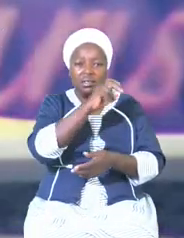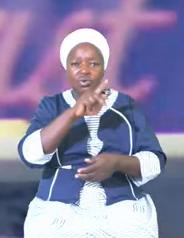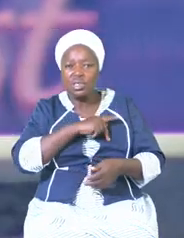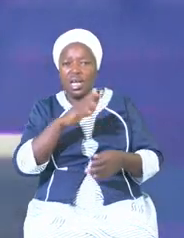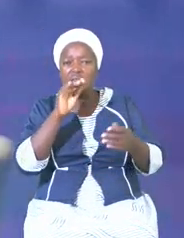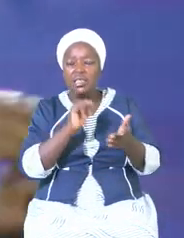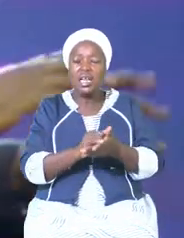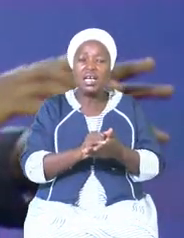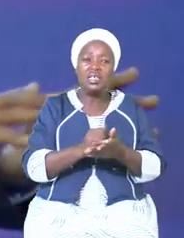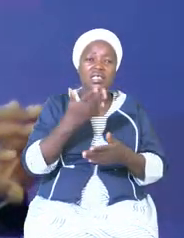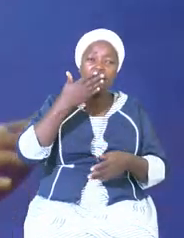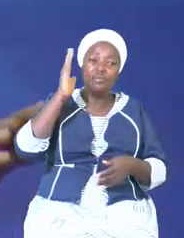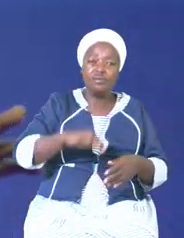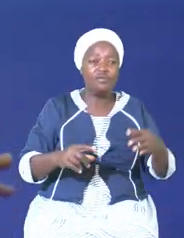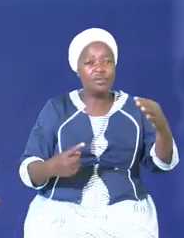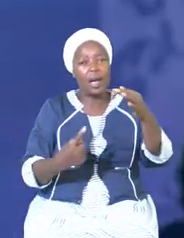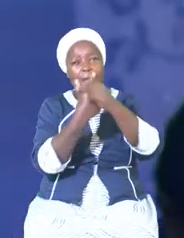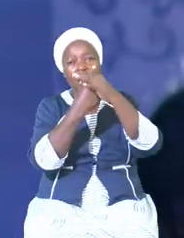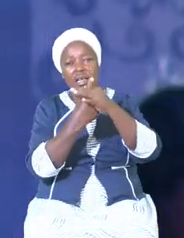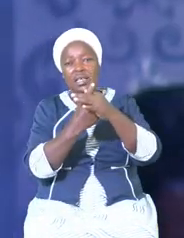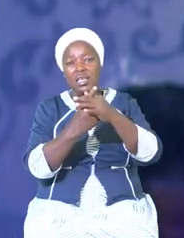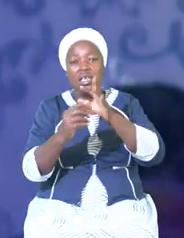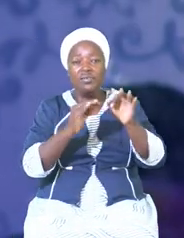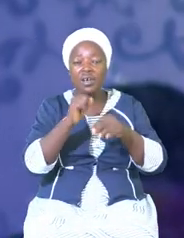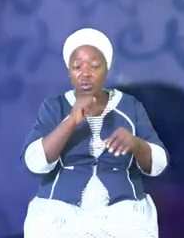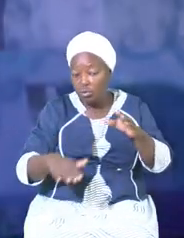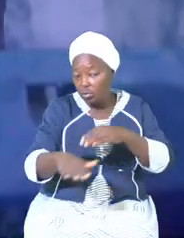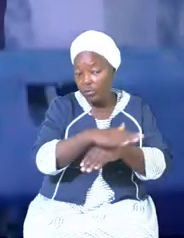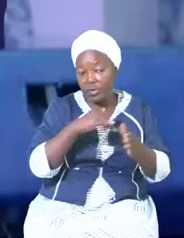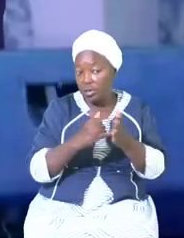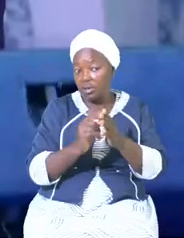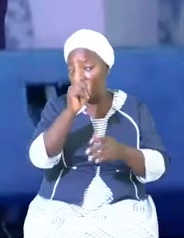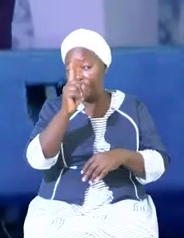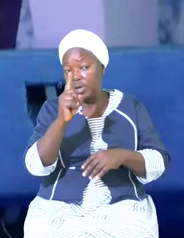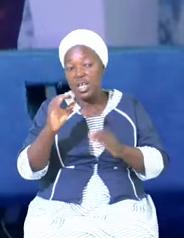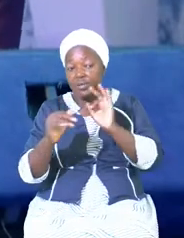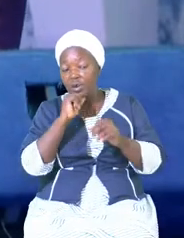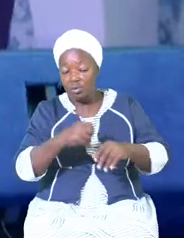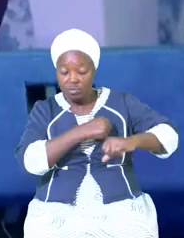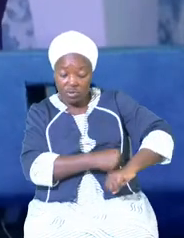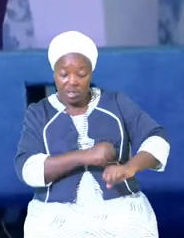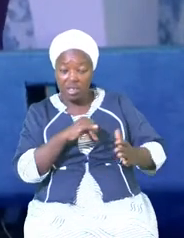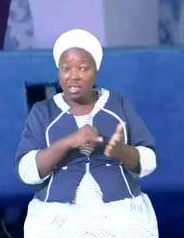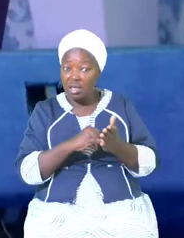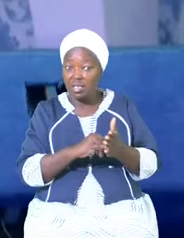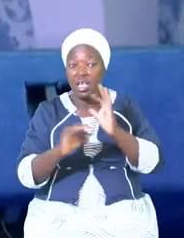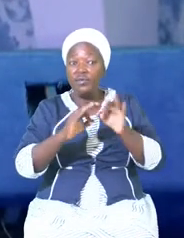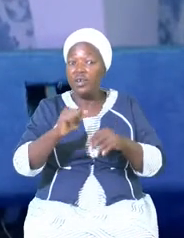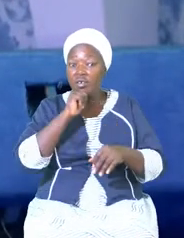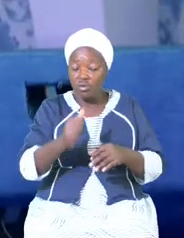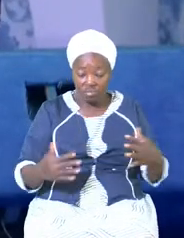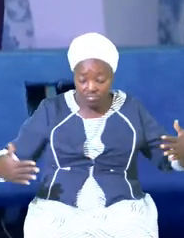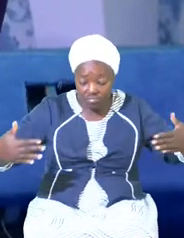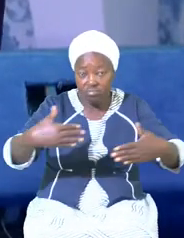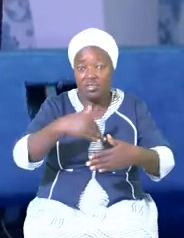evil appearance, if you are not covering it up, if you are not protecting it, if you are not embracing it,